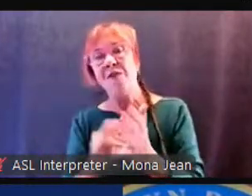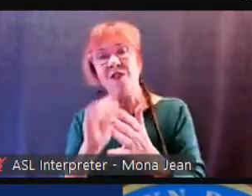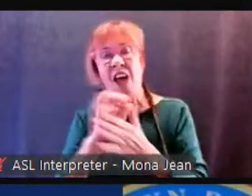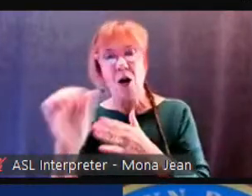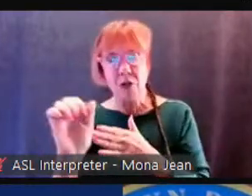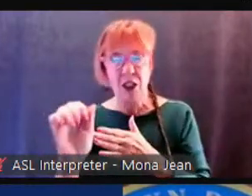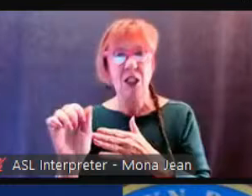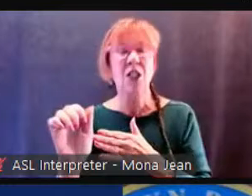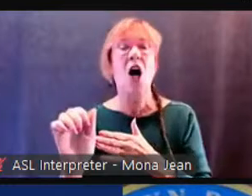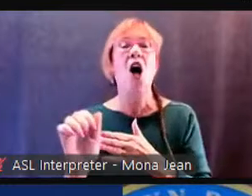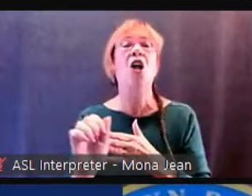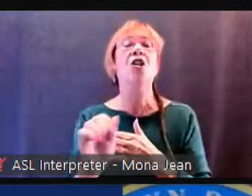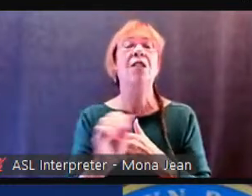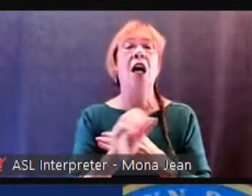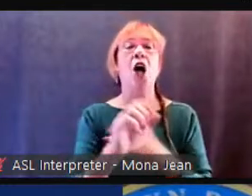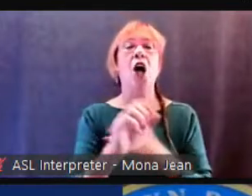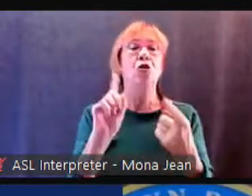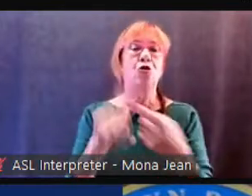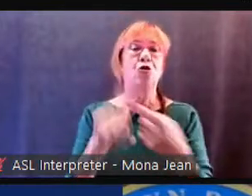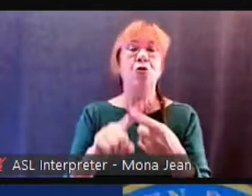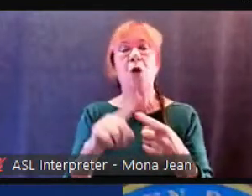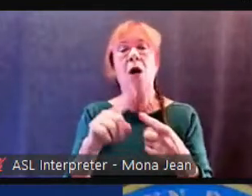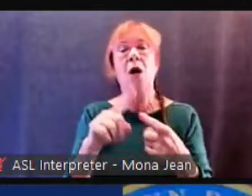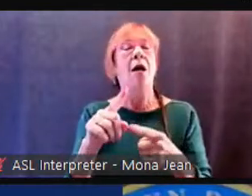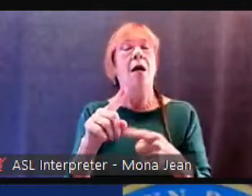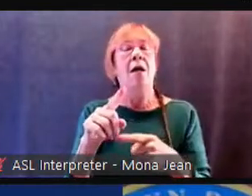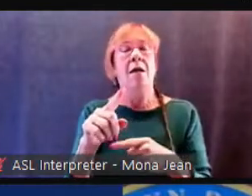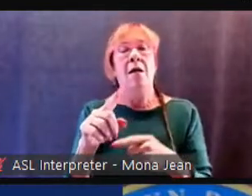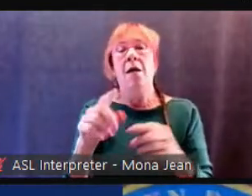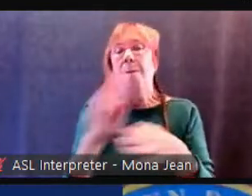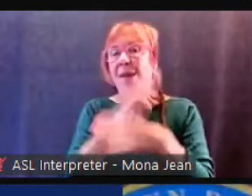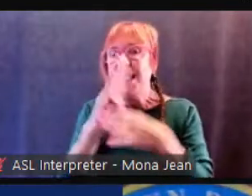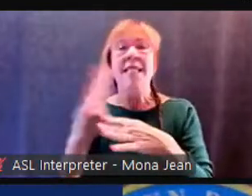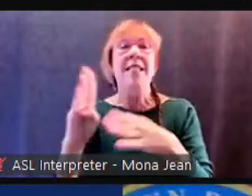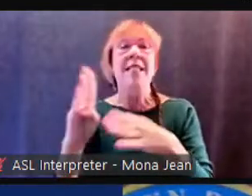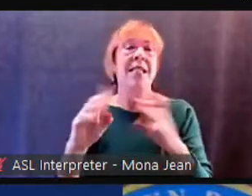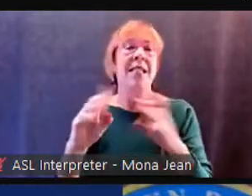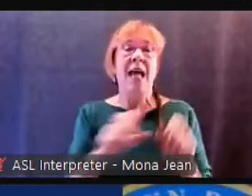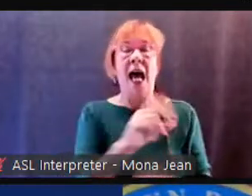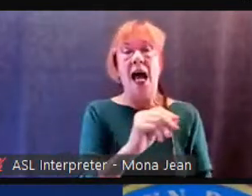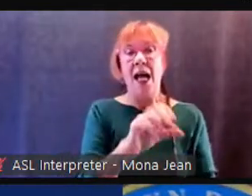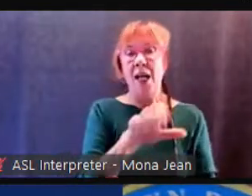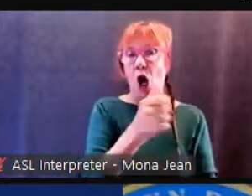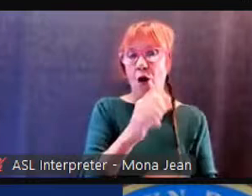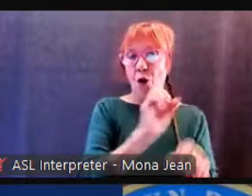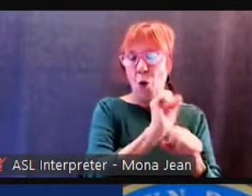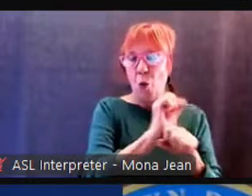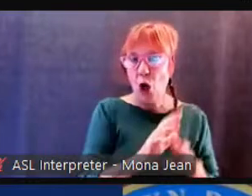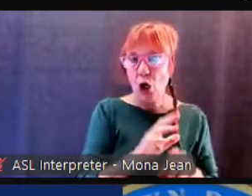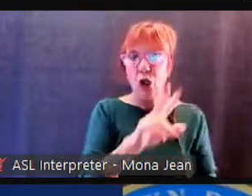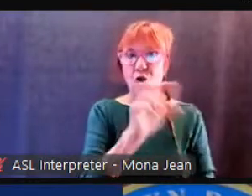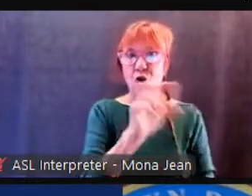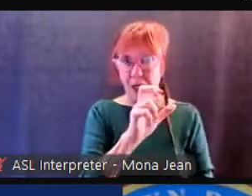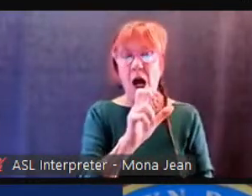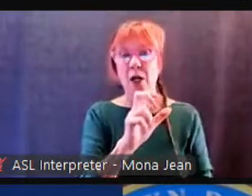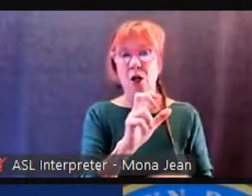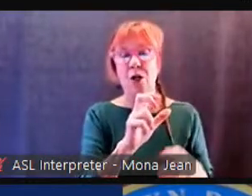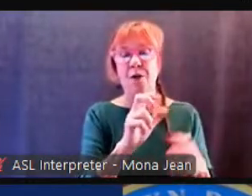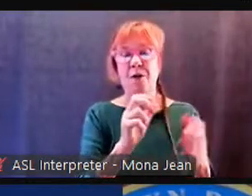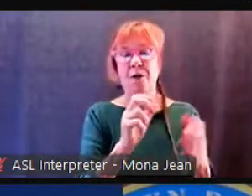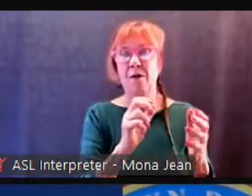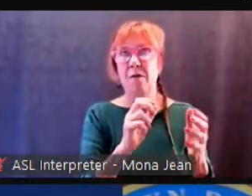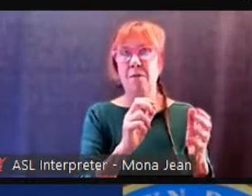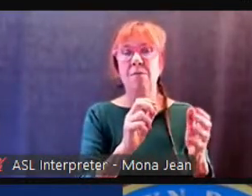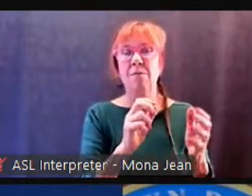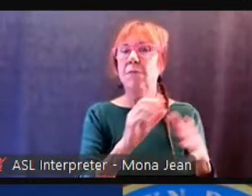and 324 workers with grants of $2,000 each. The first round of grants prioritized those who suffered